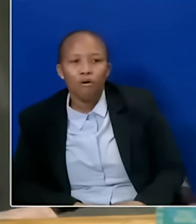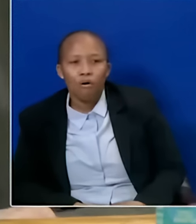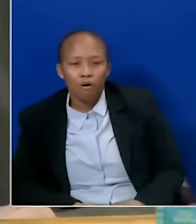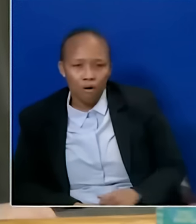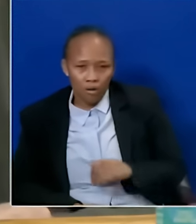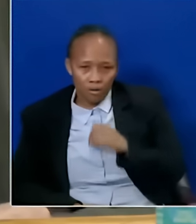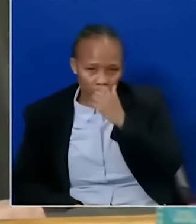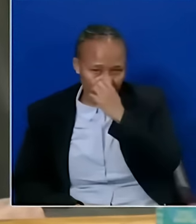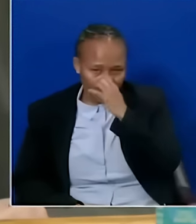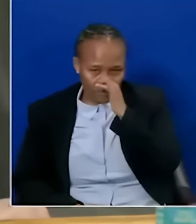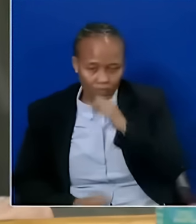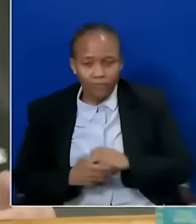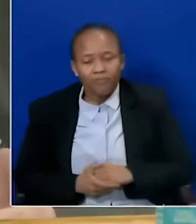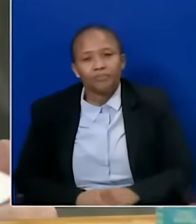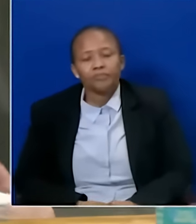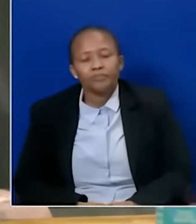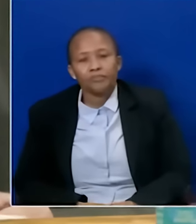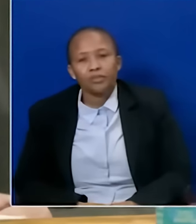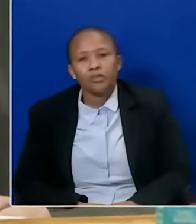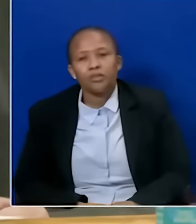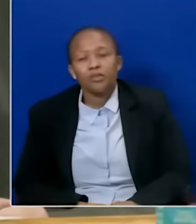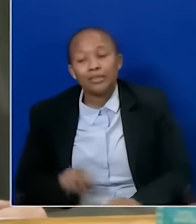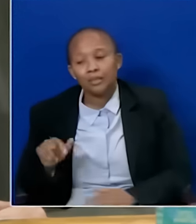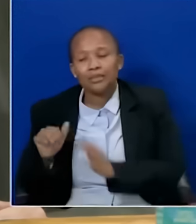And that supplementary statement, which was